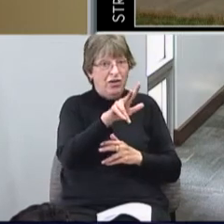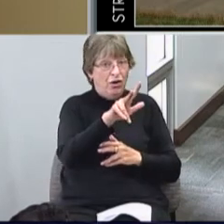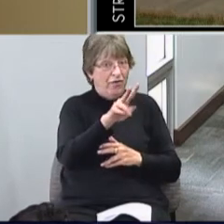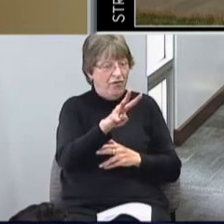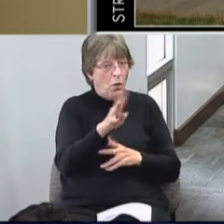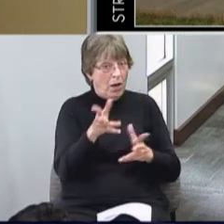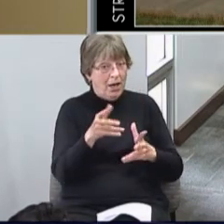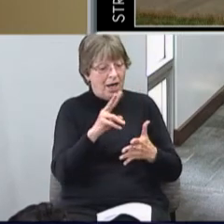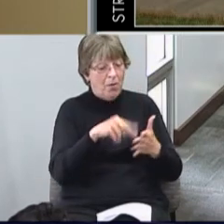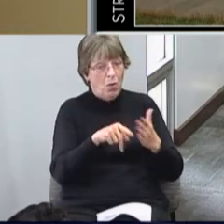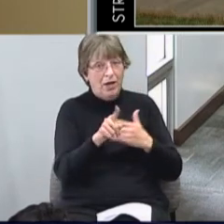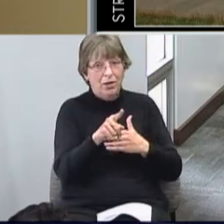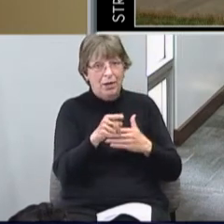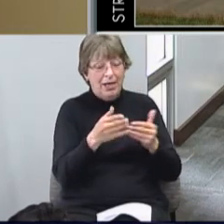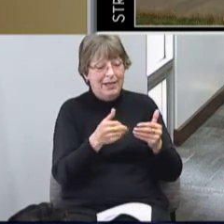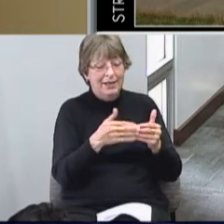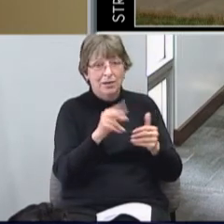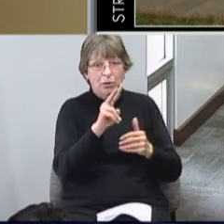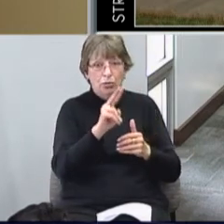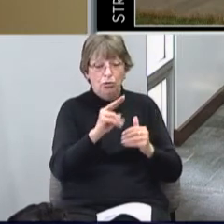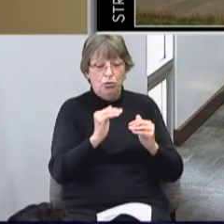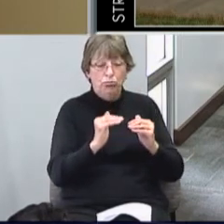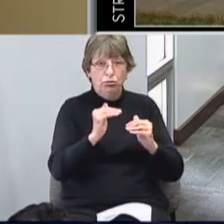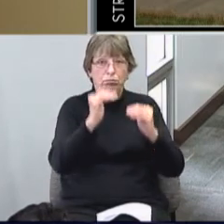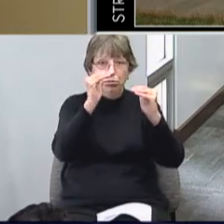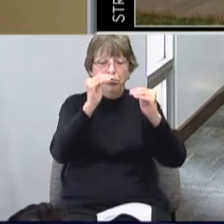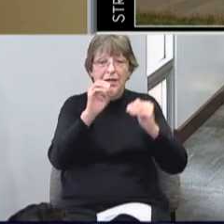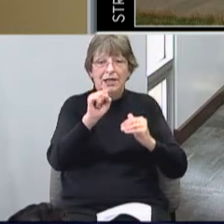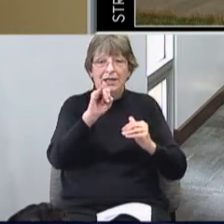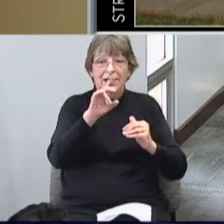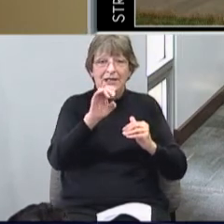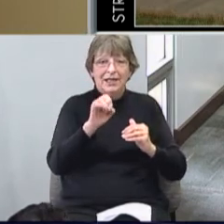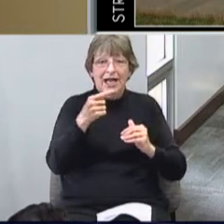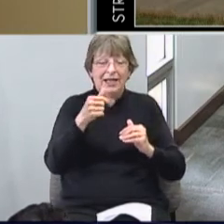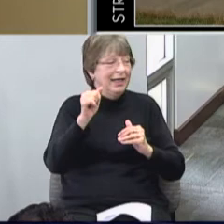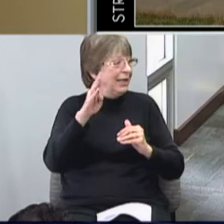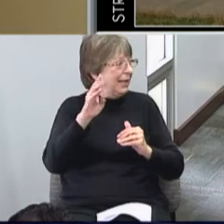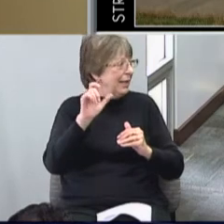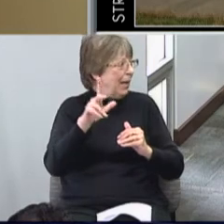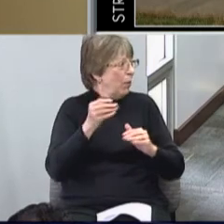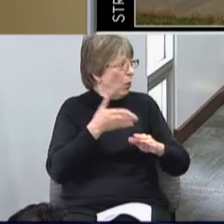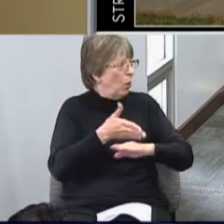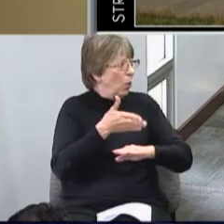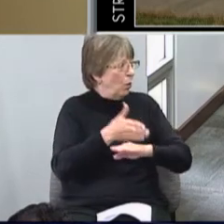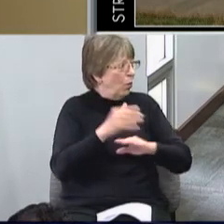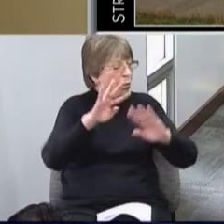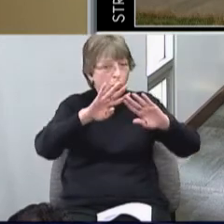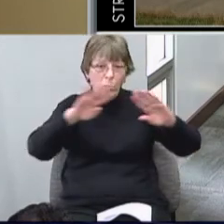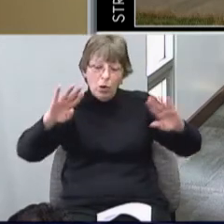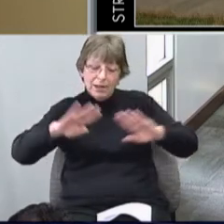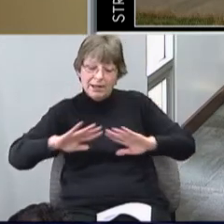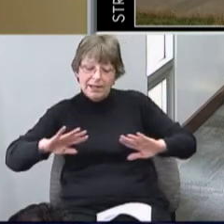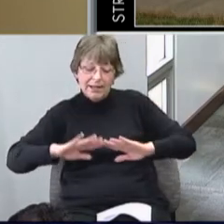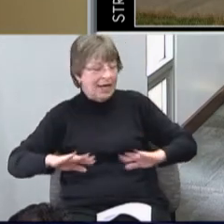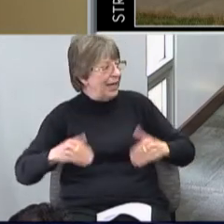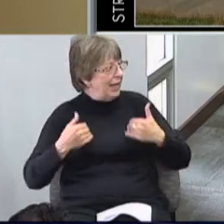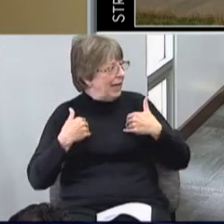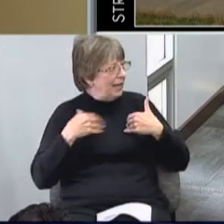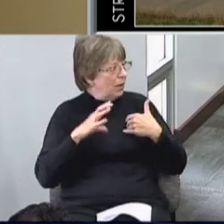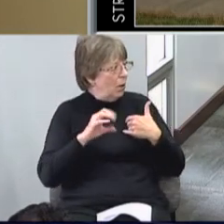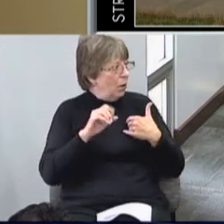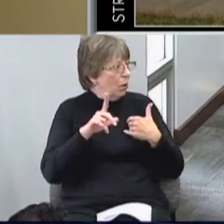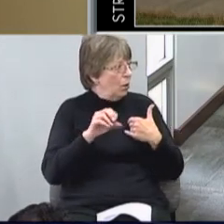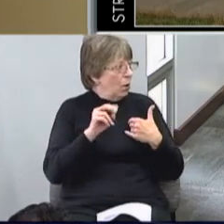description. It's a simple two-story side gable house with wood clapboard siding, has some architectural features with colonial